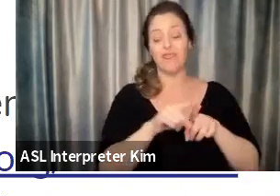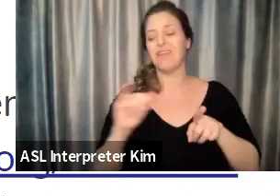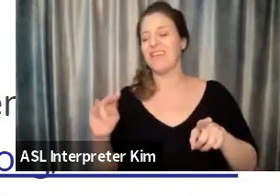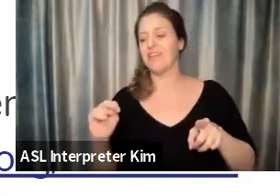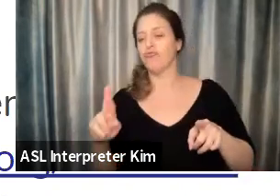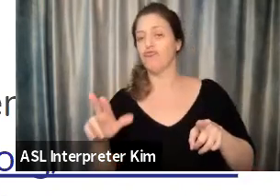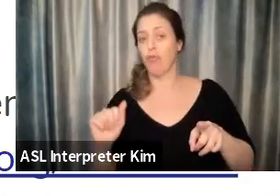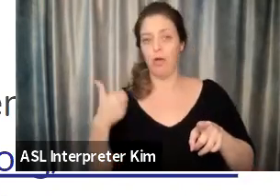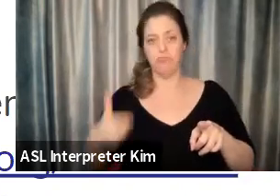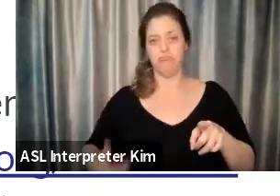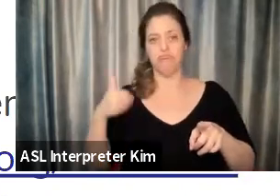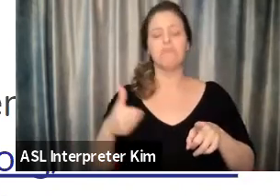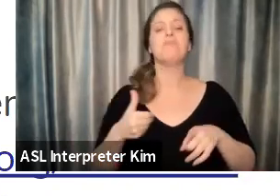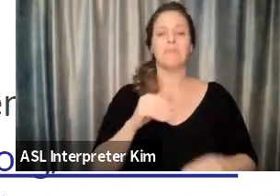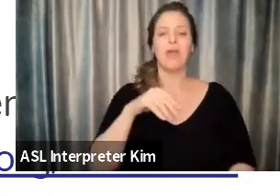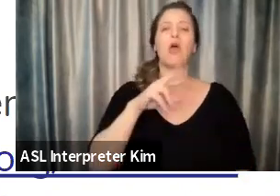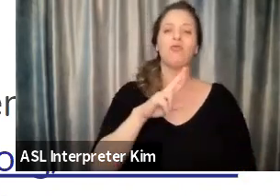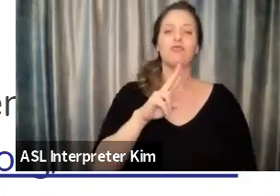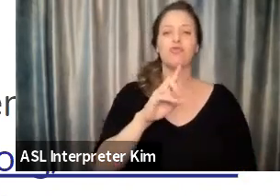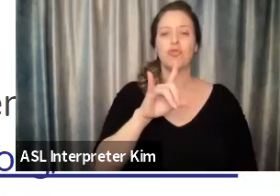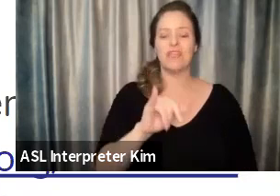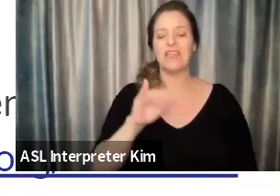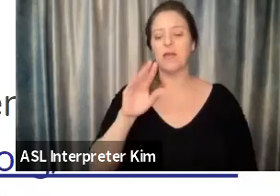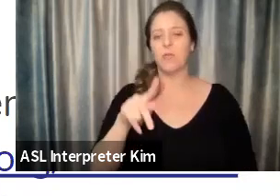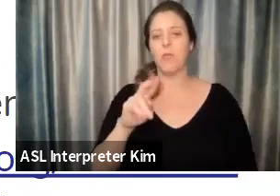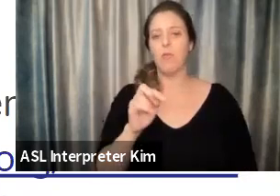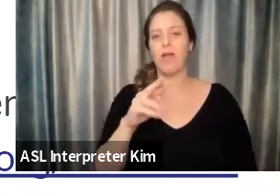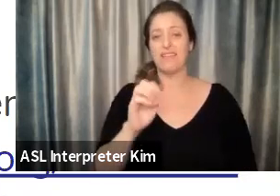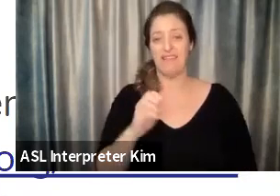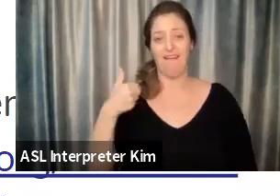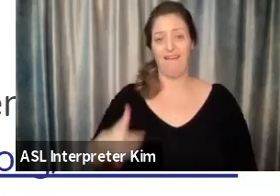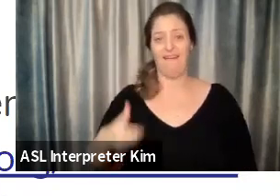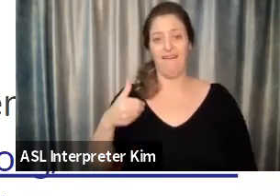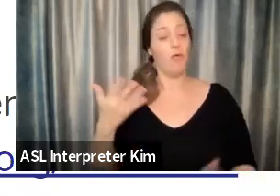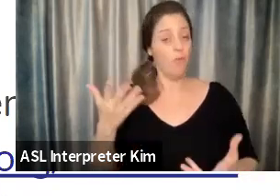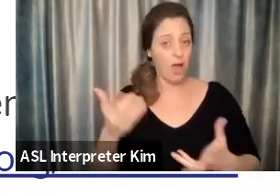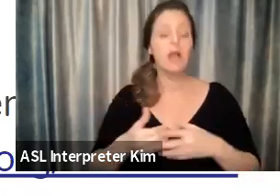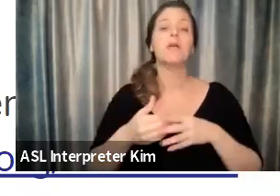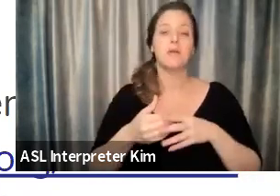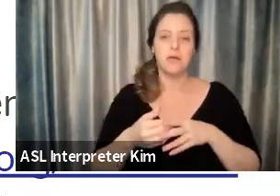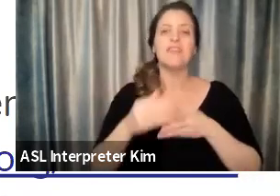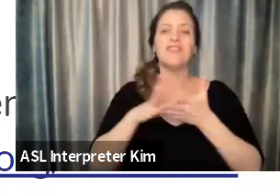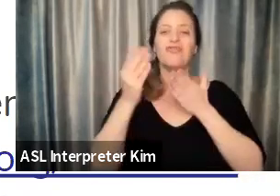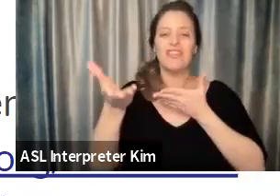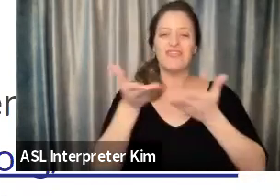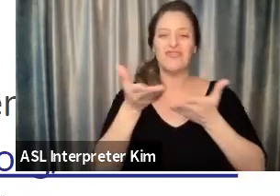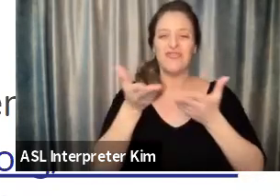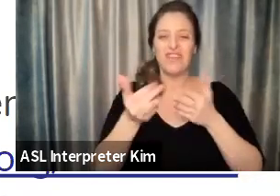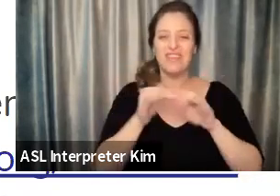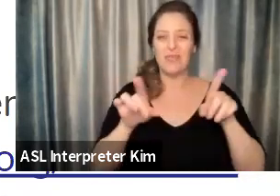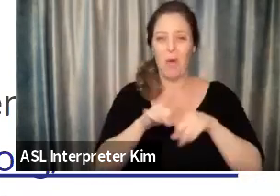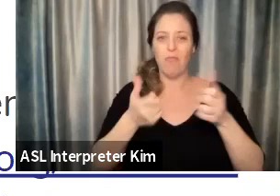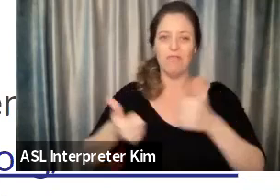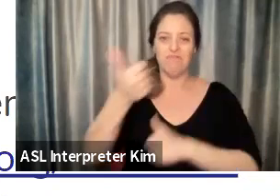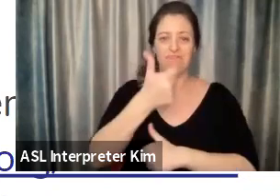I'm Director of Student Services for Twin Rivers Unified School District. I'm excited to have two of our employees with us who are very knowledgeable